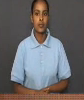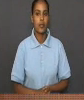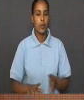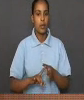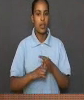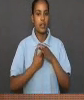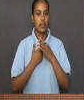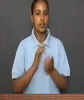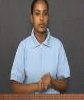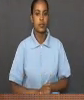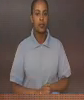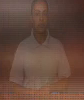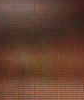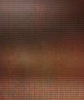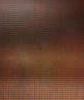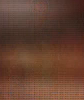Begin.